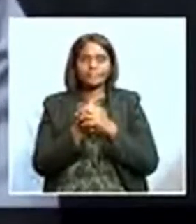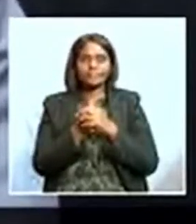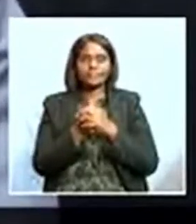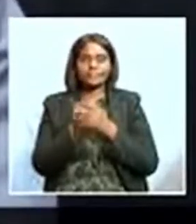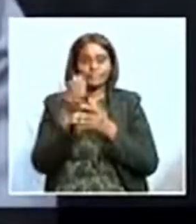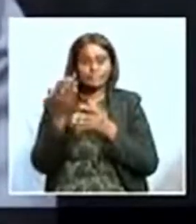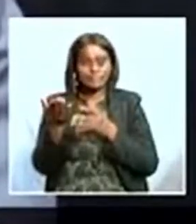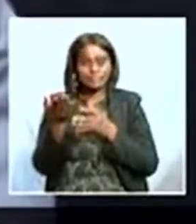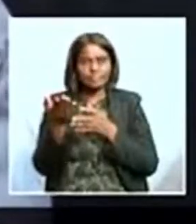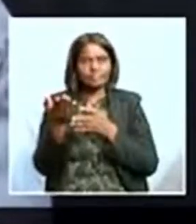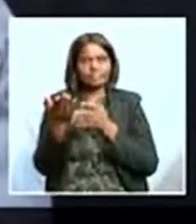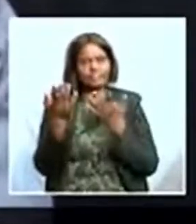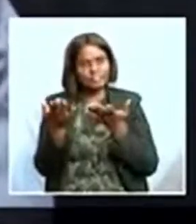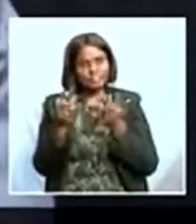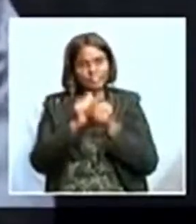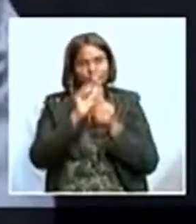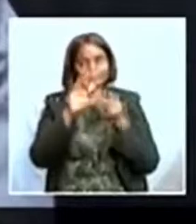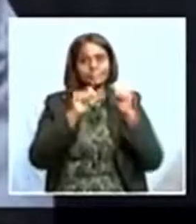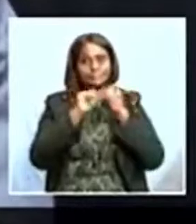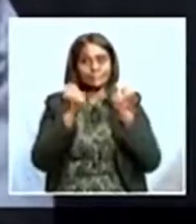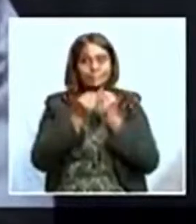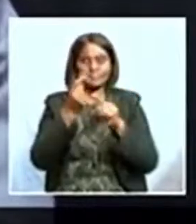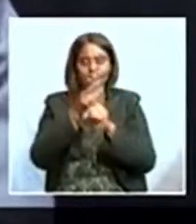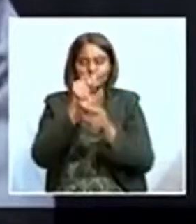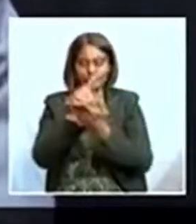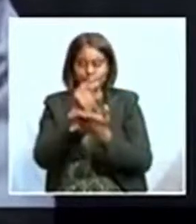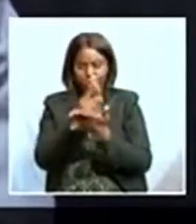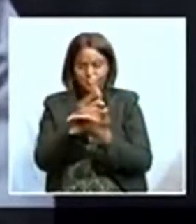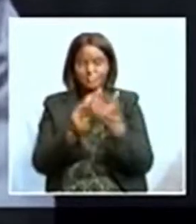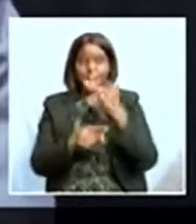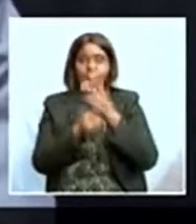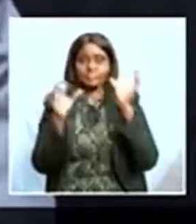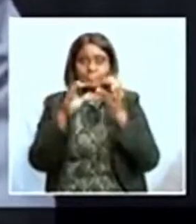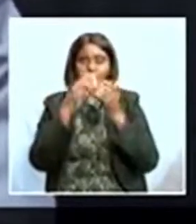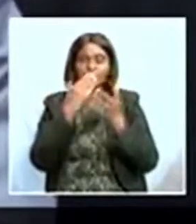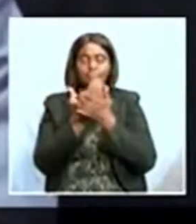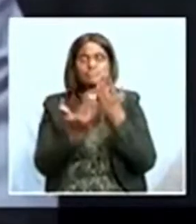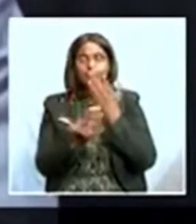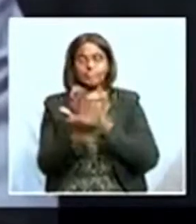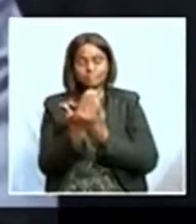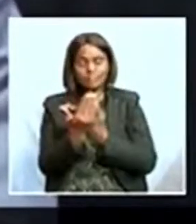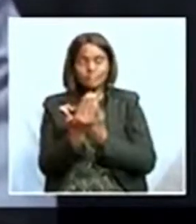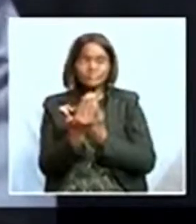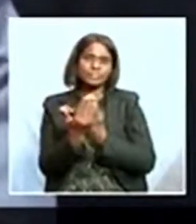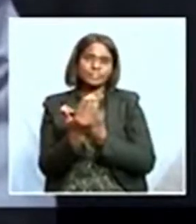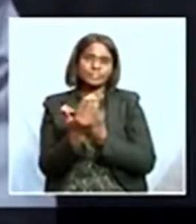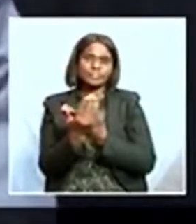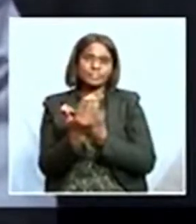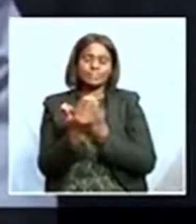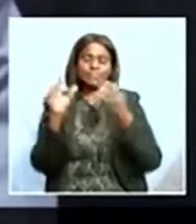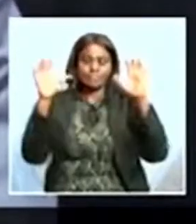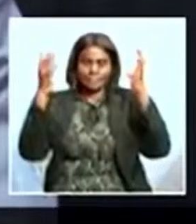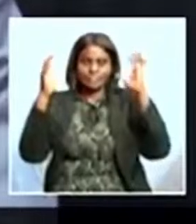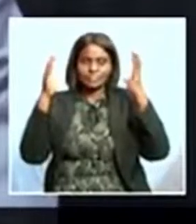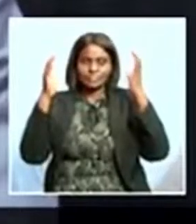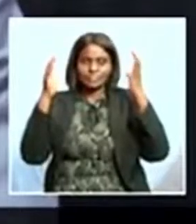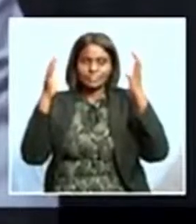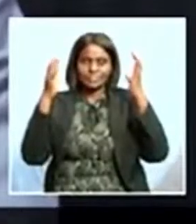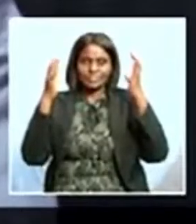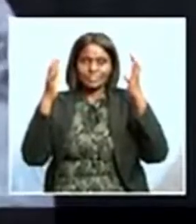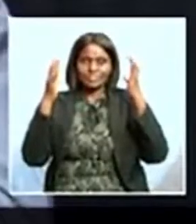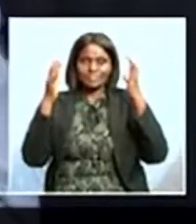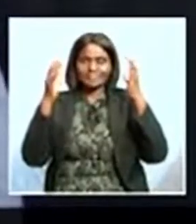Mr. Mwana Kayaya, and your team from Serenje Town Council. Good morning and congratulations. Obviously, you